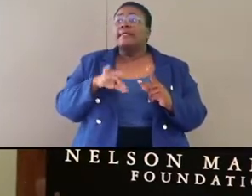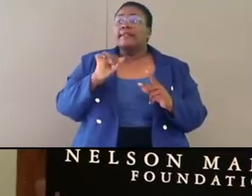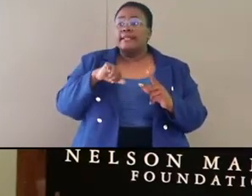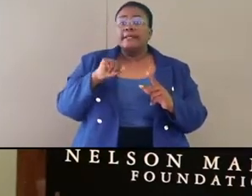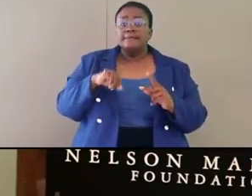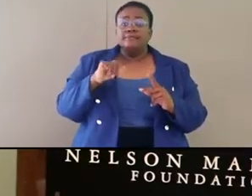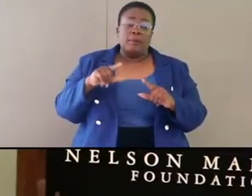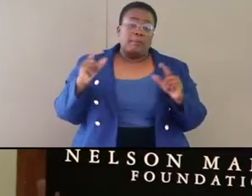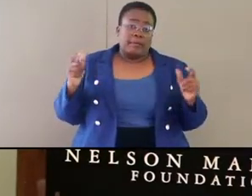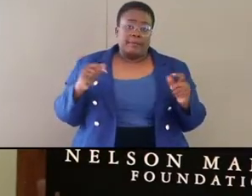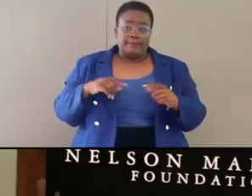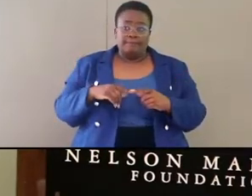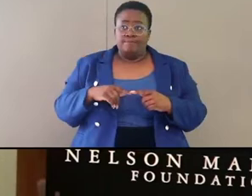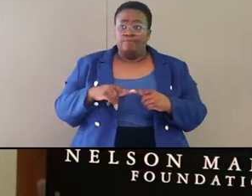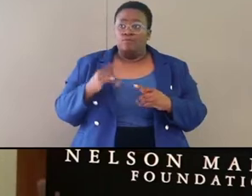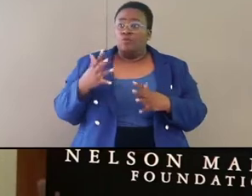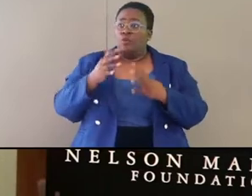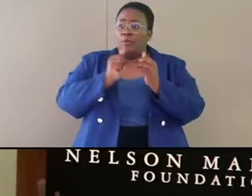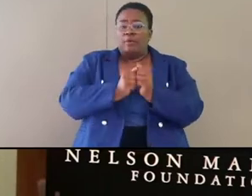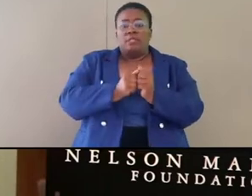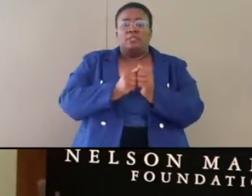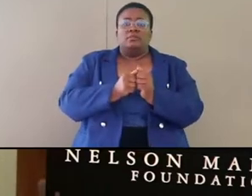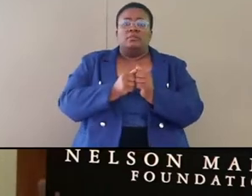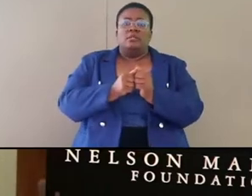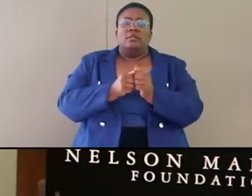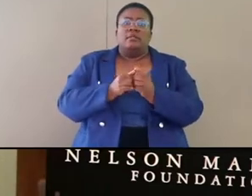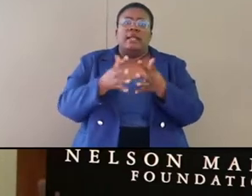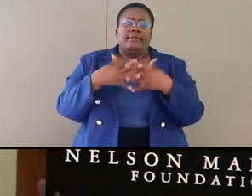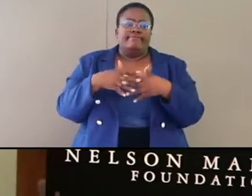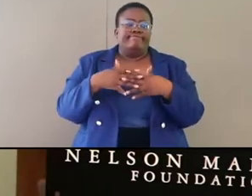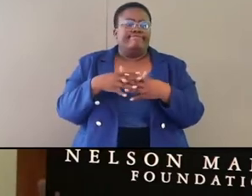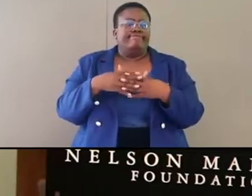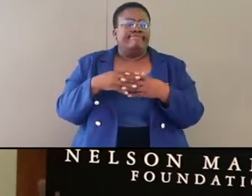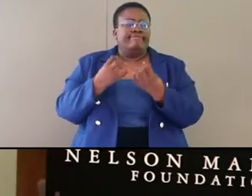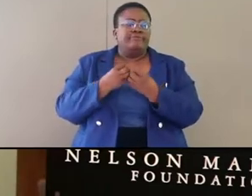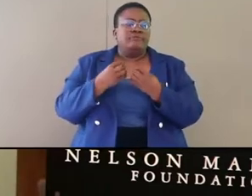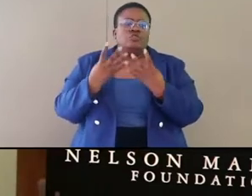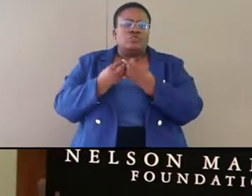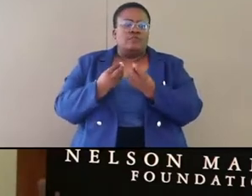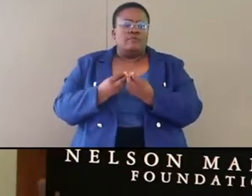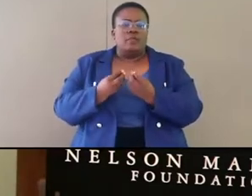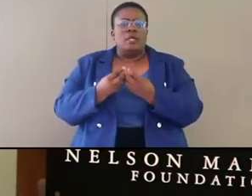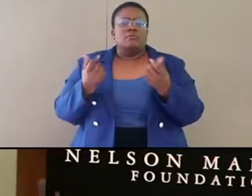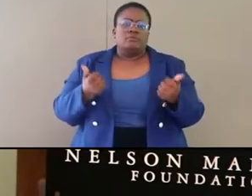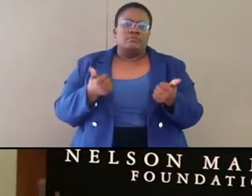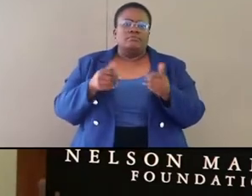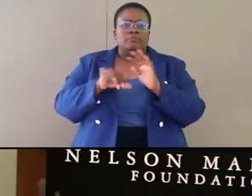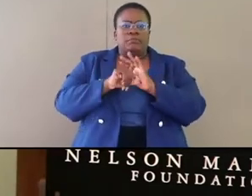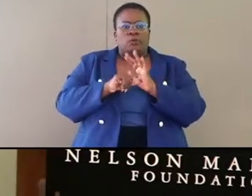and the big. I mean, combinations of things are important. We've talked about comprehensive social security and how these things work together.